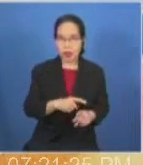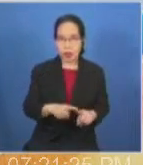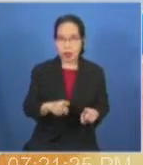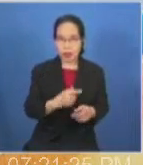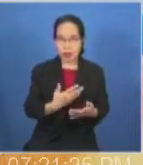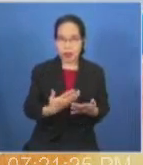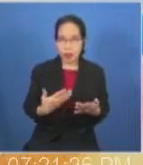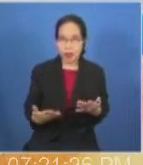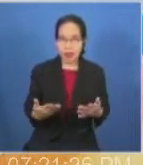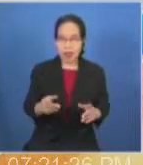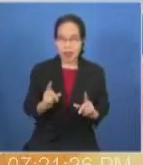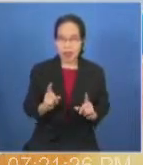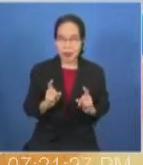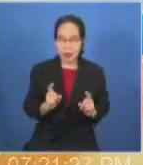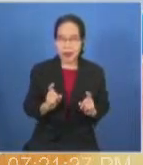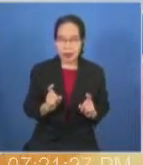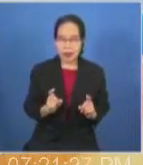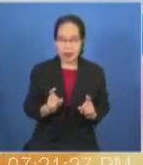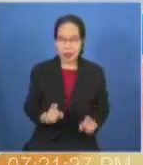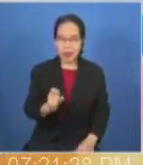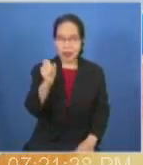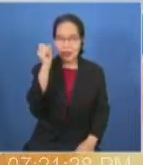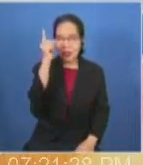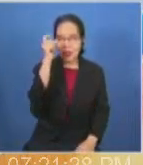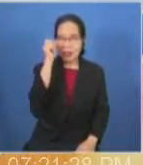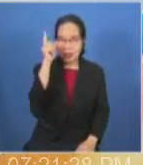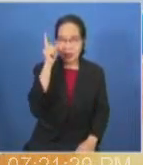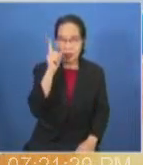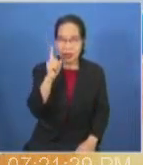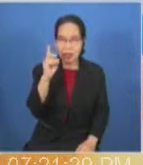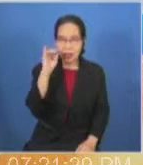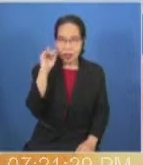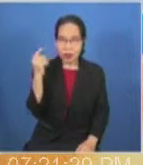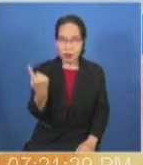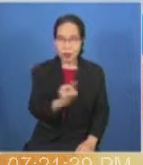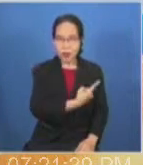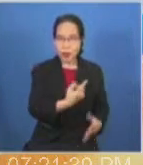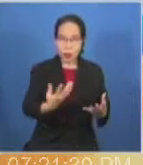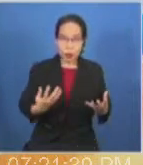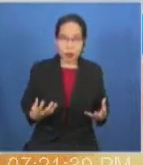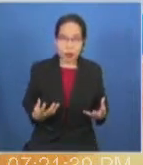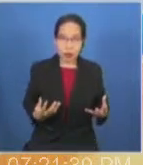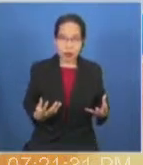there is a mention of the many things that we should understand